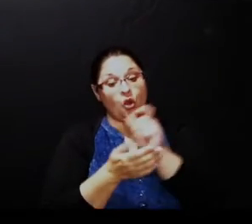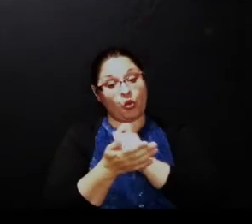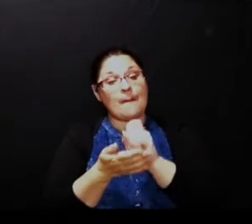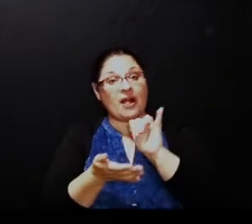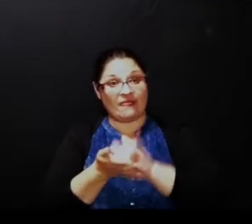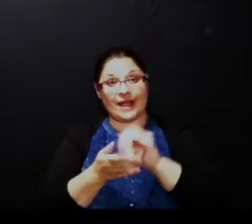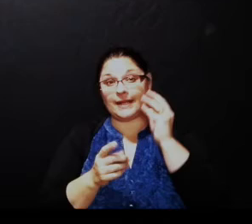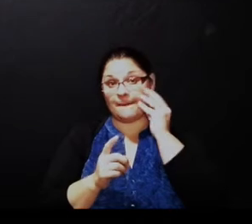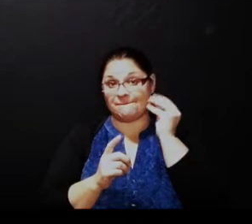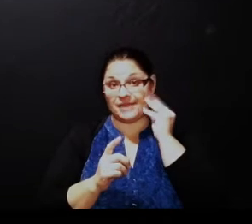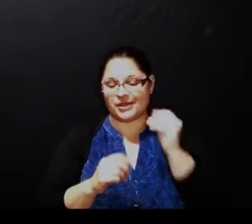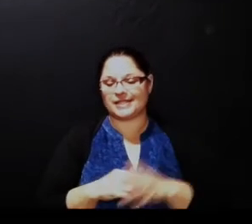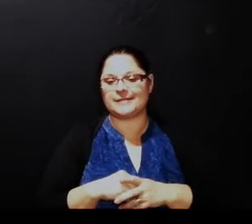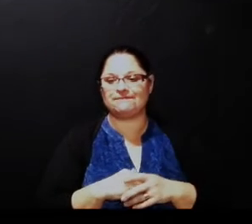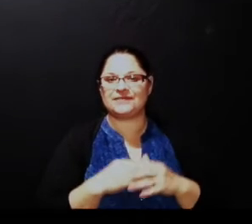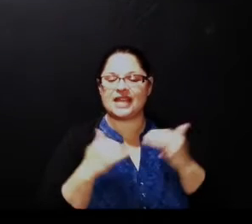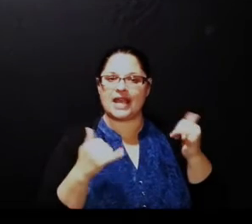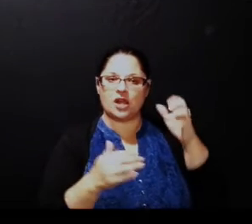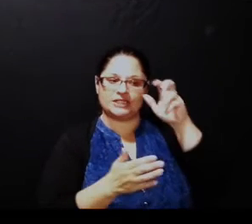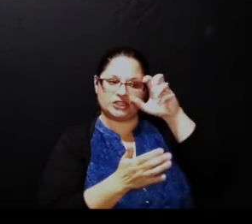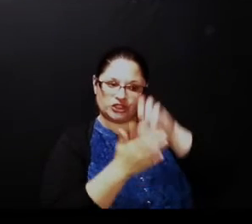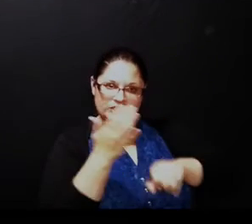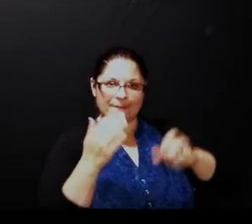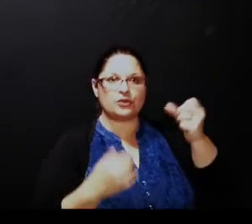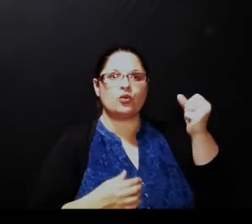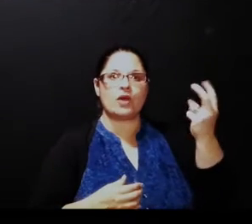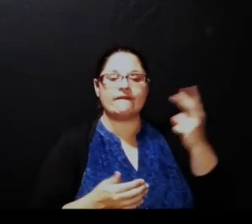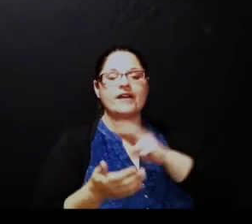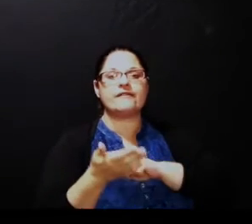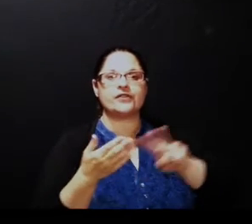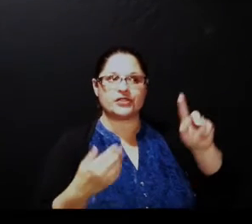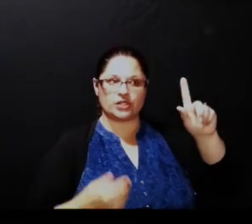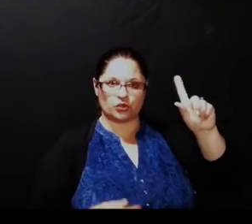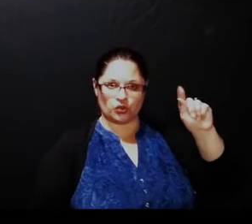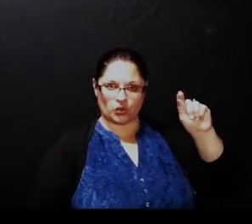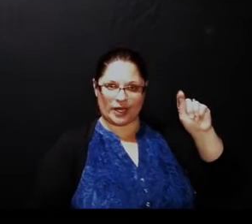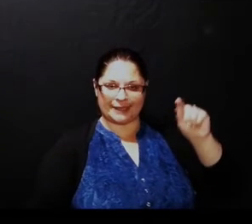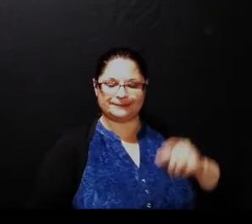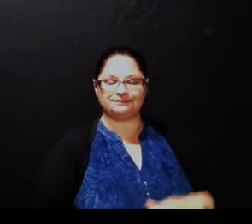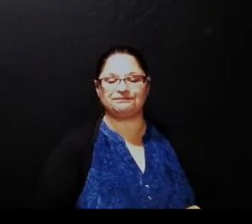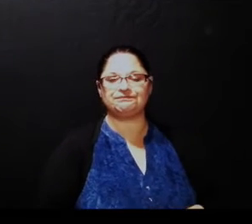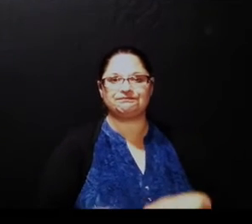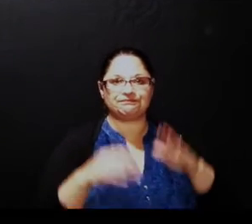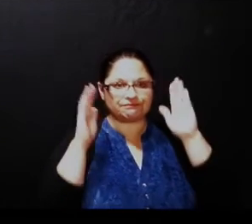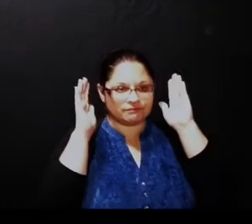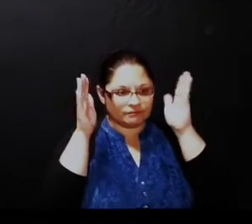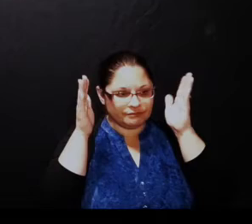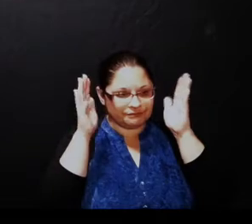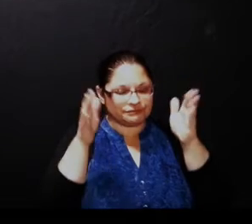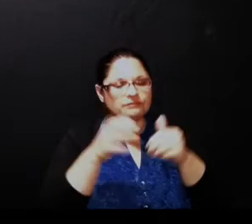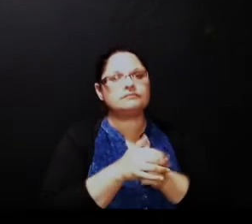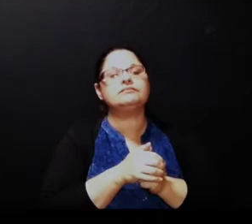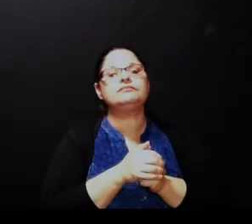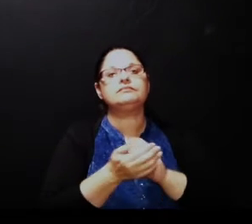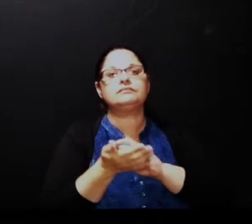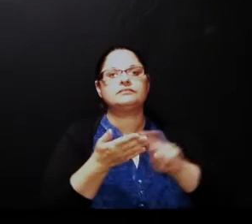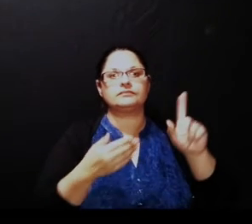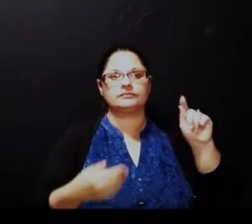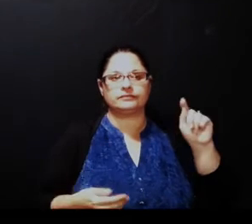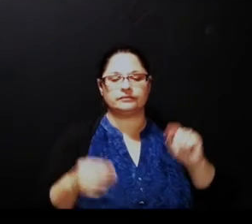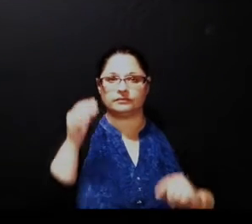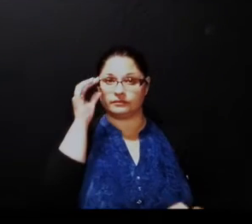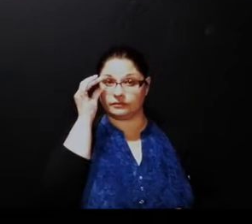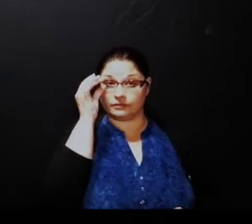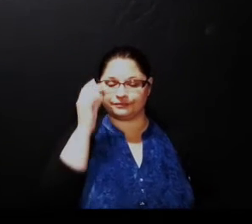12. Start with verse 20, and let's hear these words as John writes them under the inspiration of God. John 12,